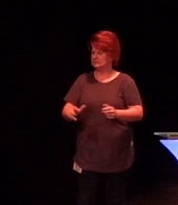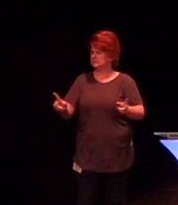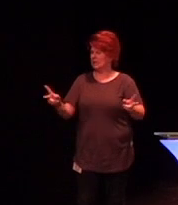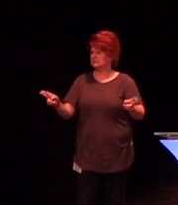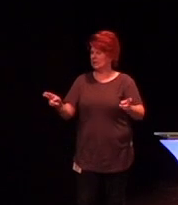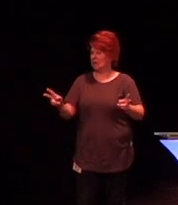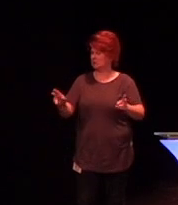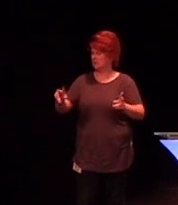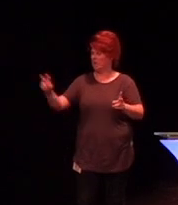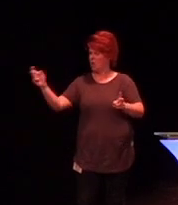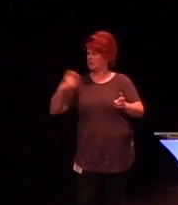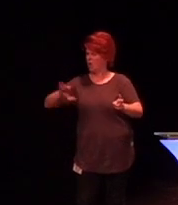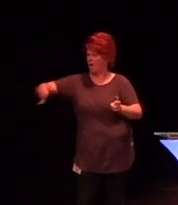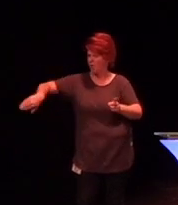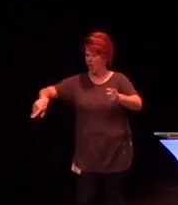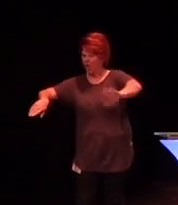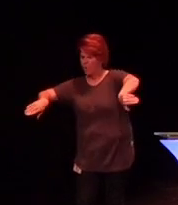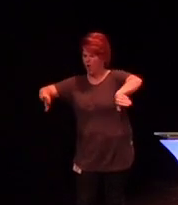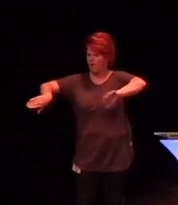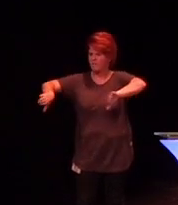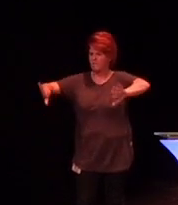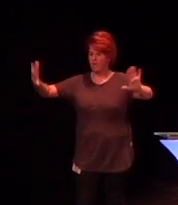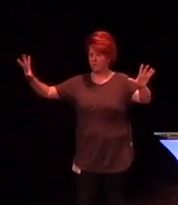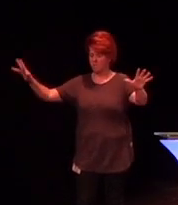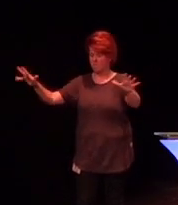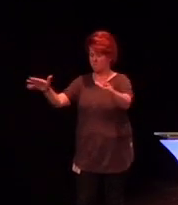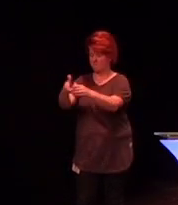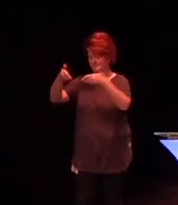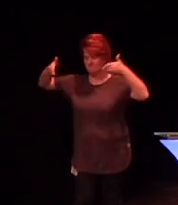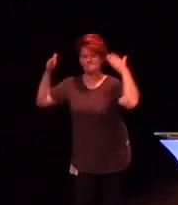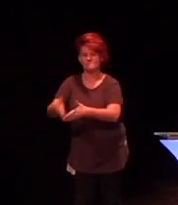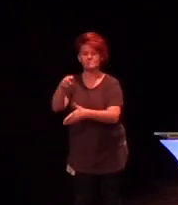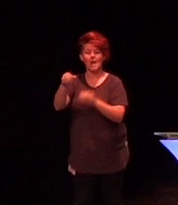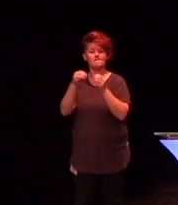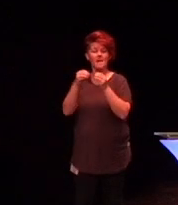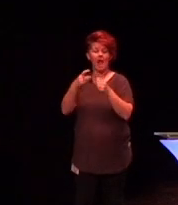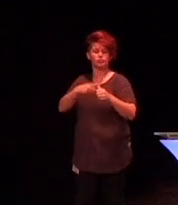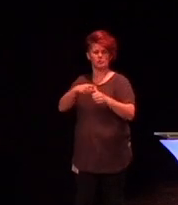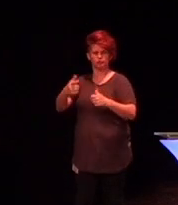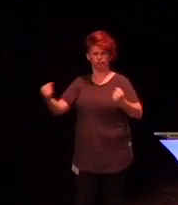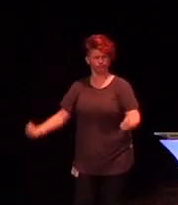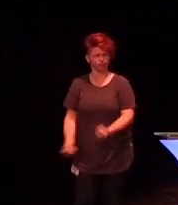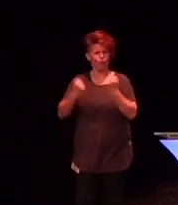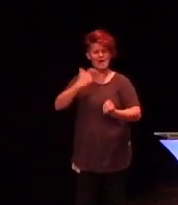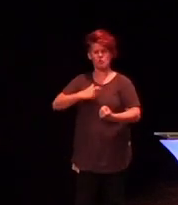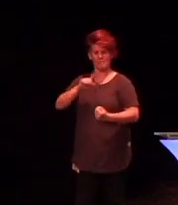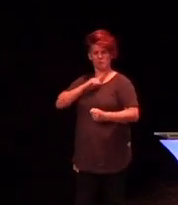that's going on. And there were certain things that were cut during the rehearsal process and things like